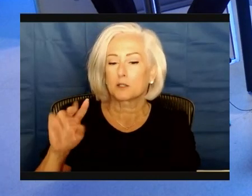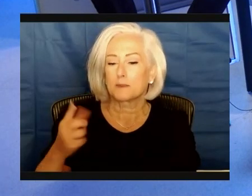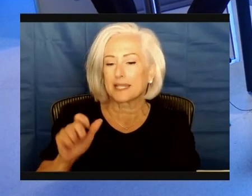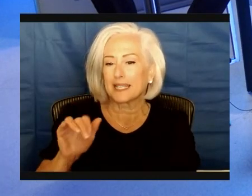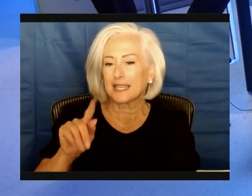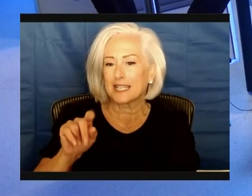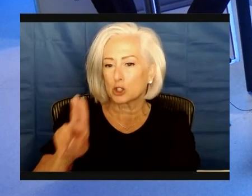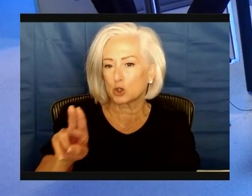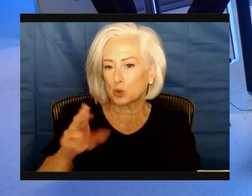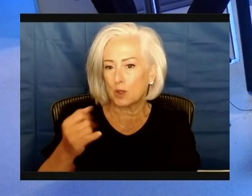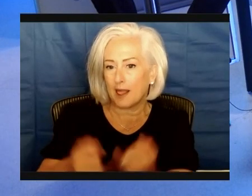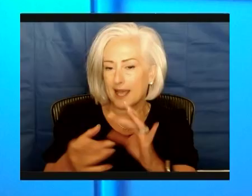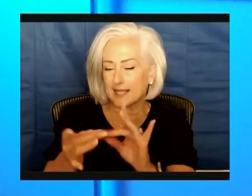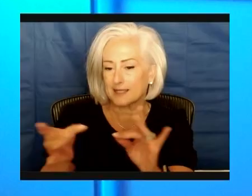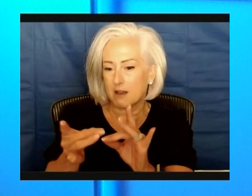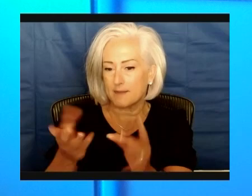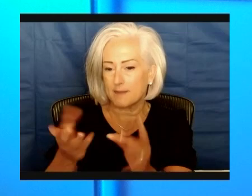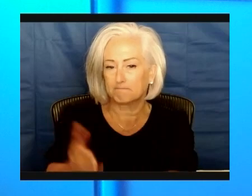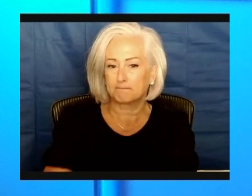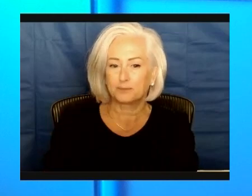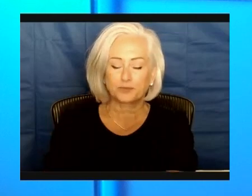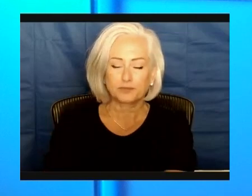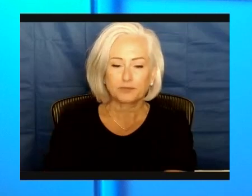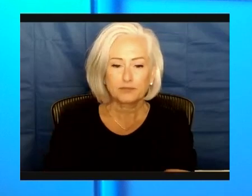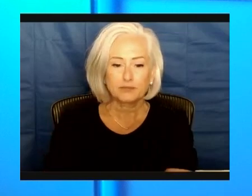thoughts. Oh, okay.